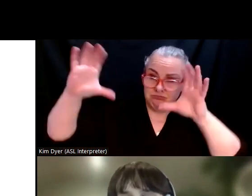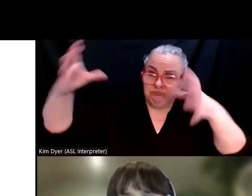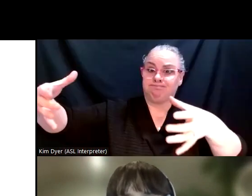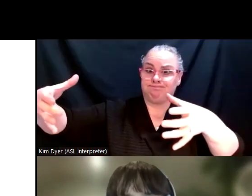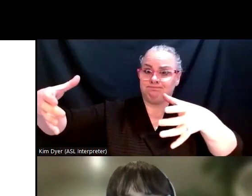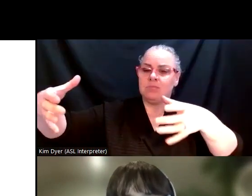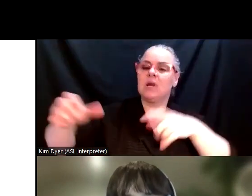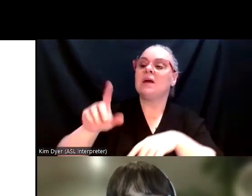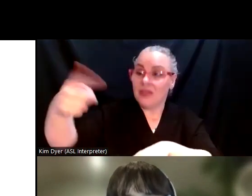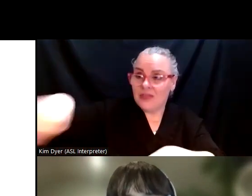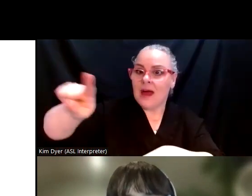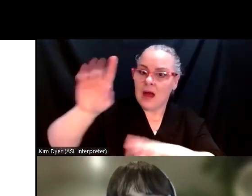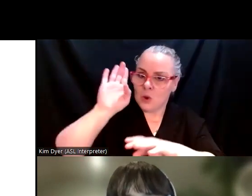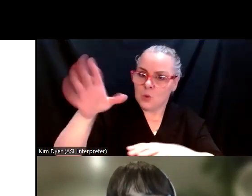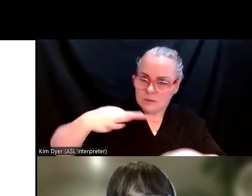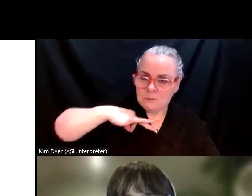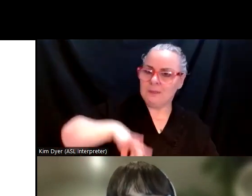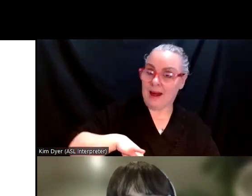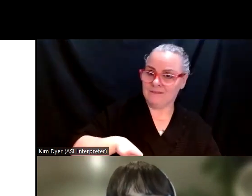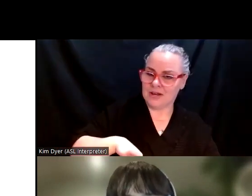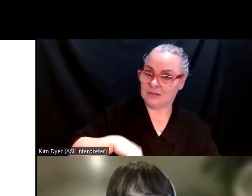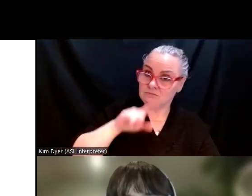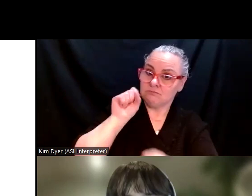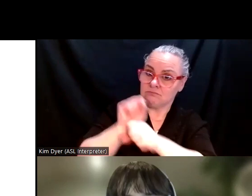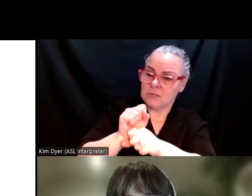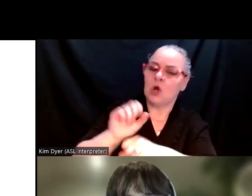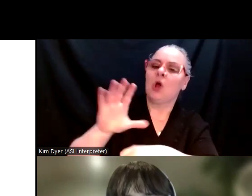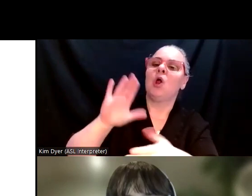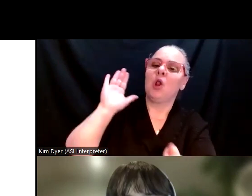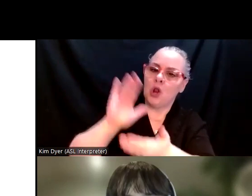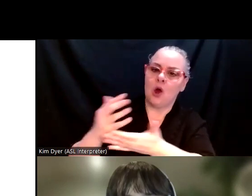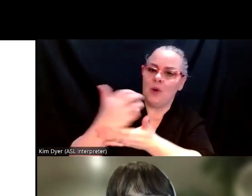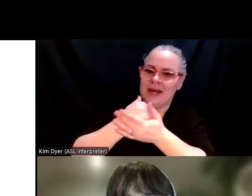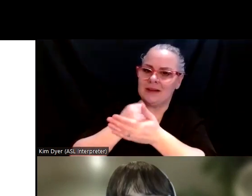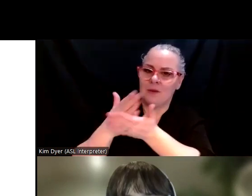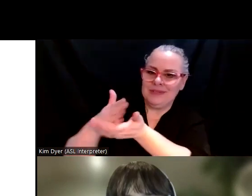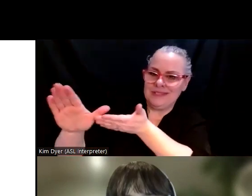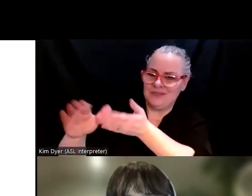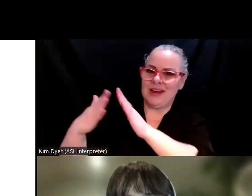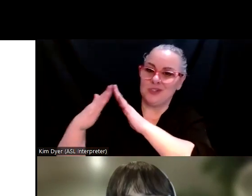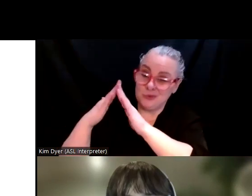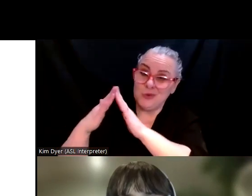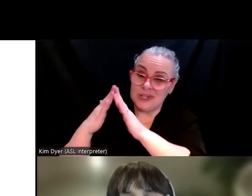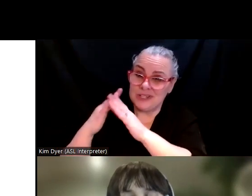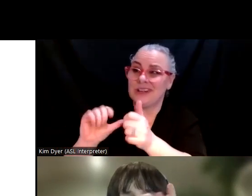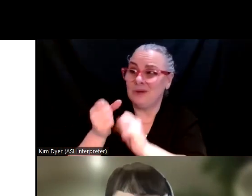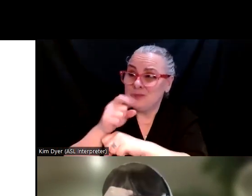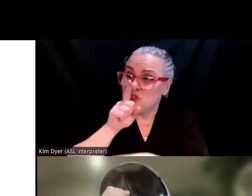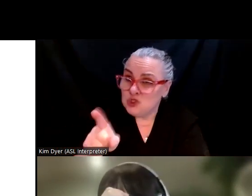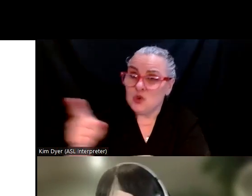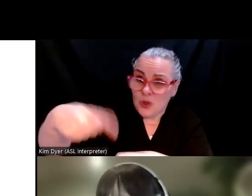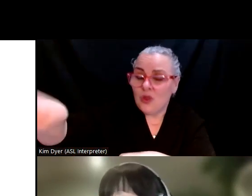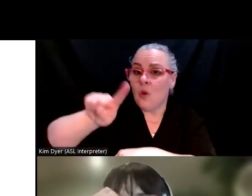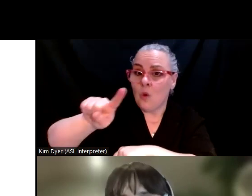will actually benefit low-income and disadvantaged communities. How do we make sure that those